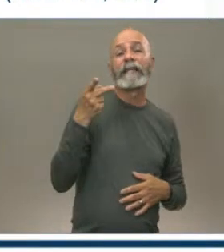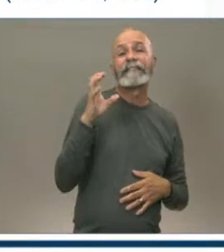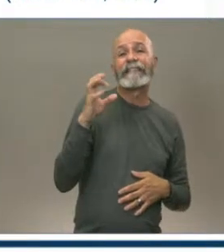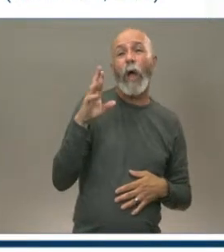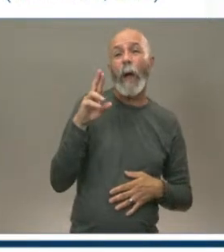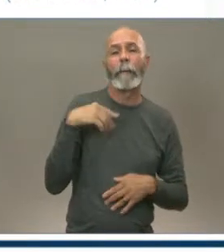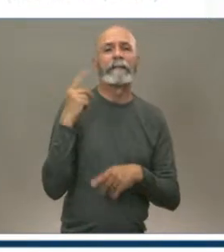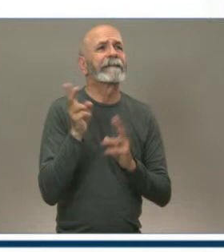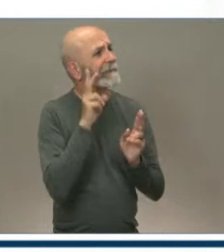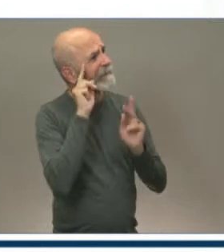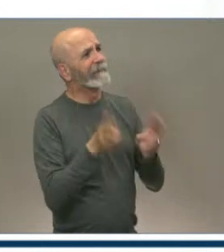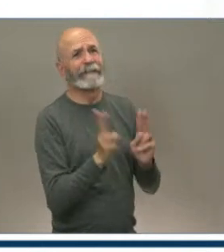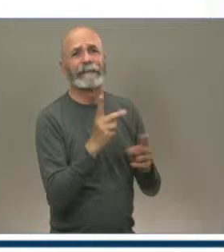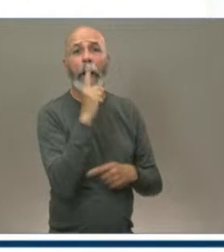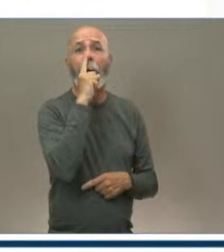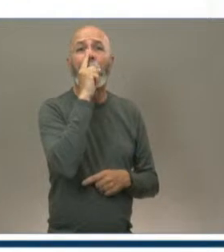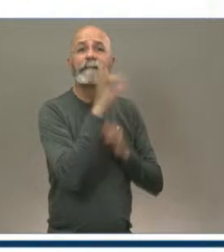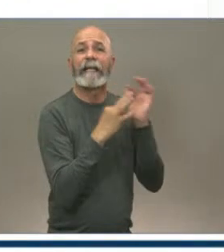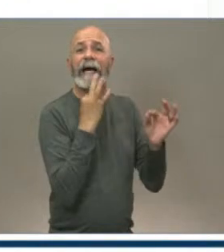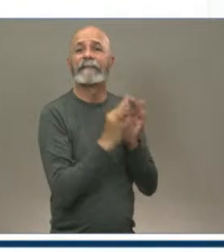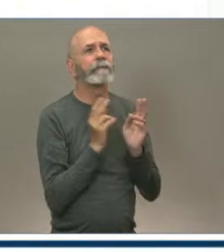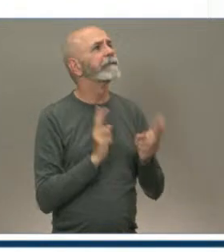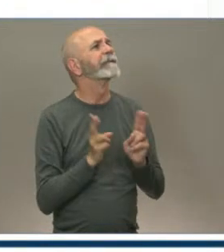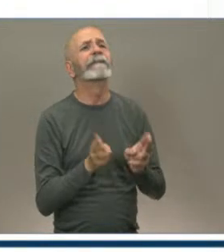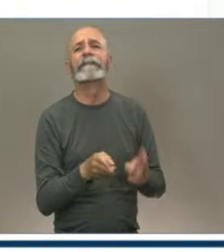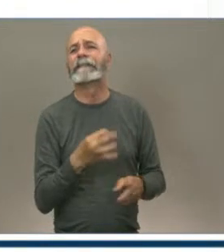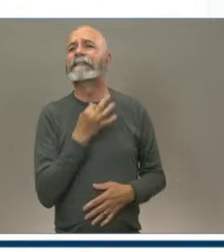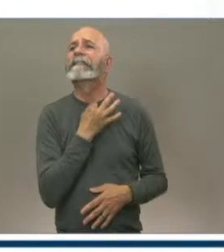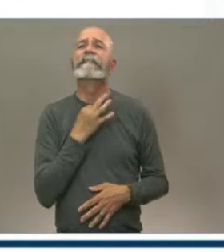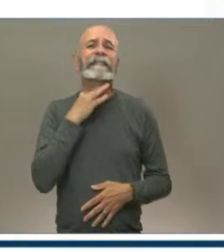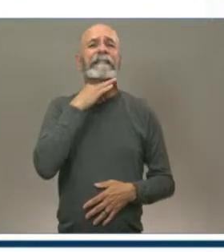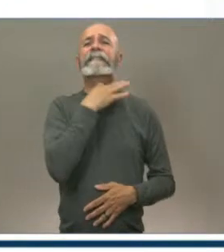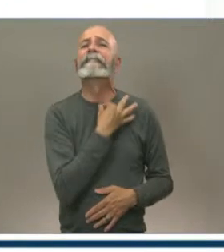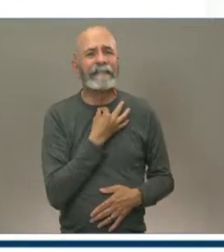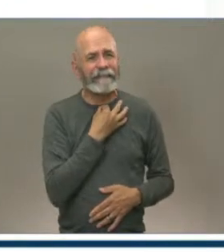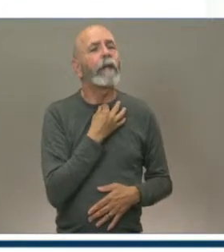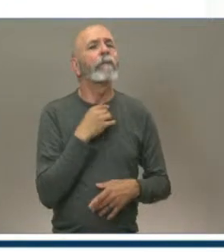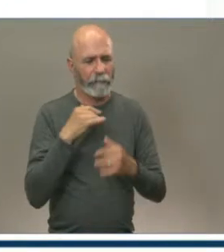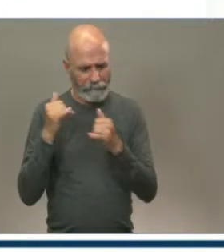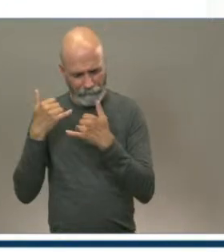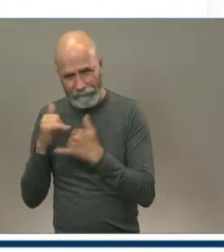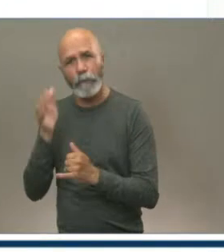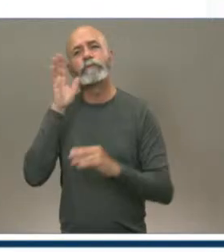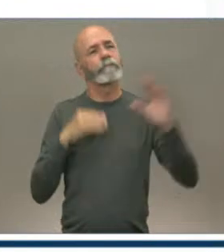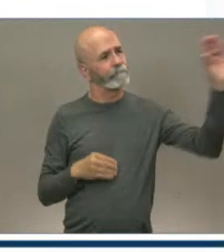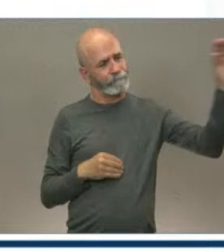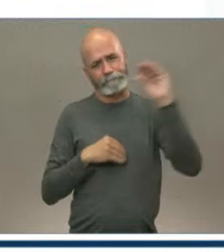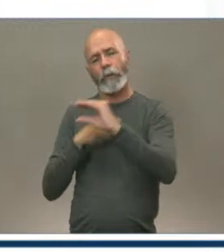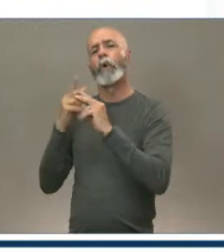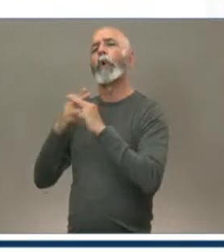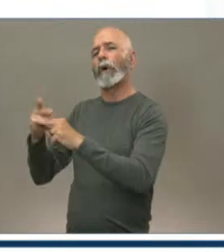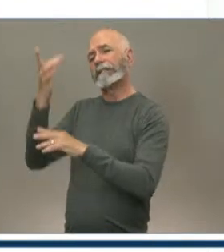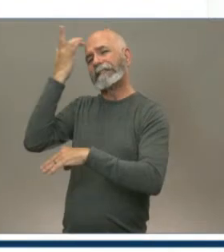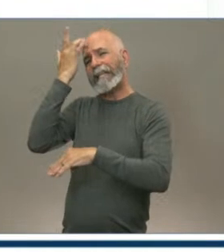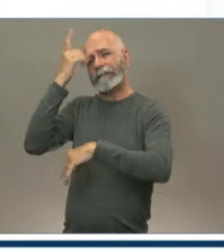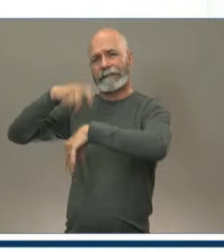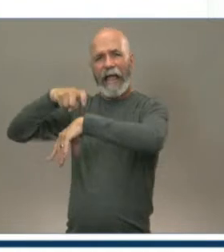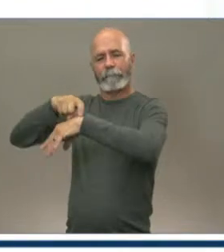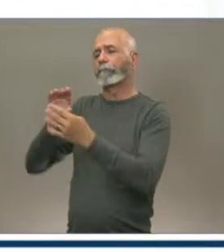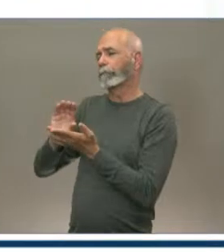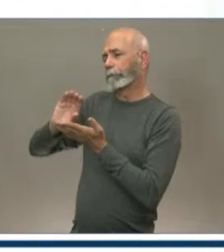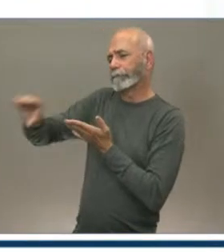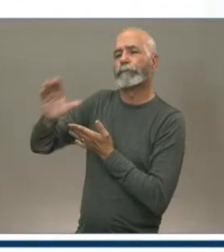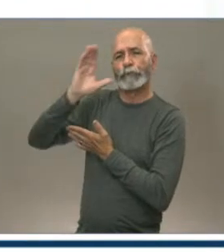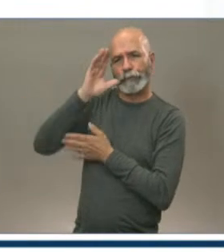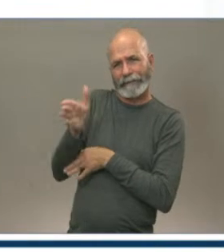tested, self-isolating while waiting, or getting their vaccine. The new program covers employee wages, including those